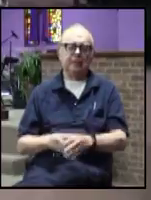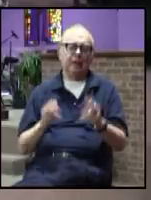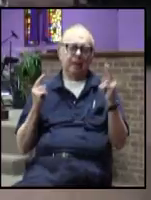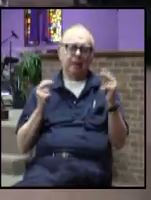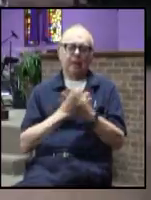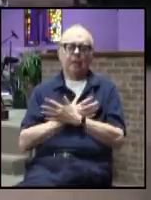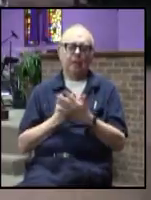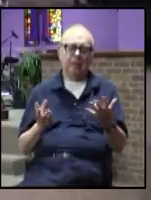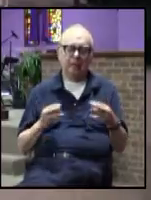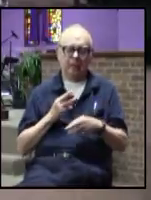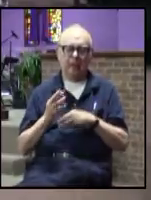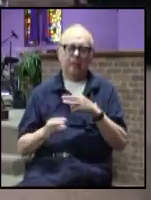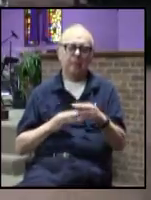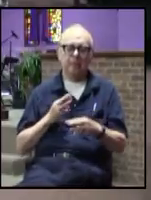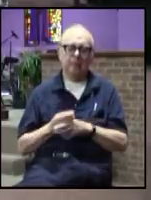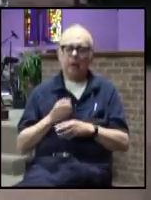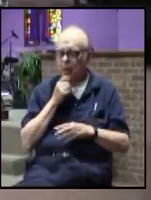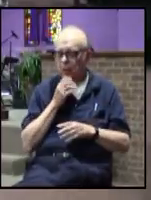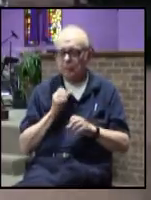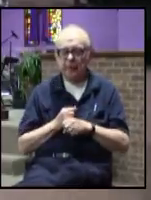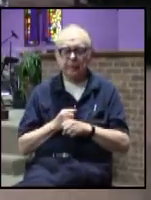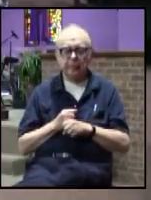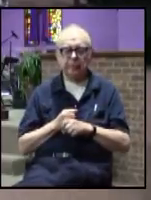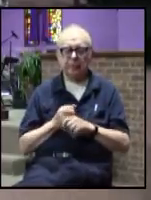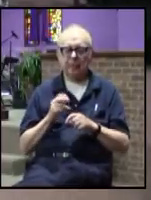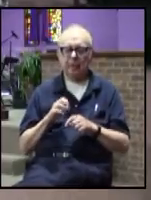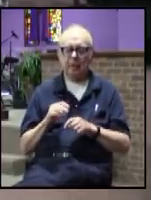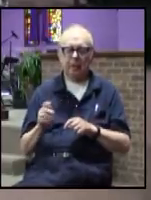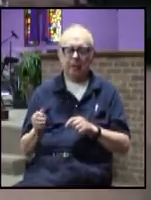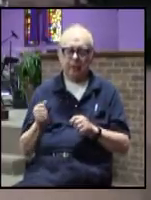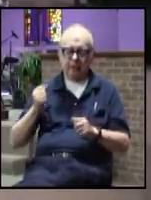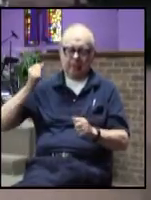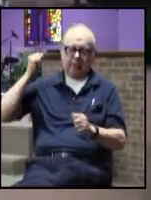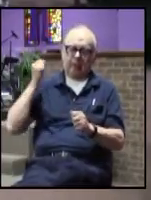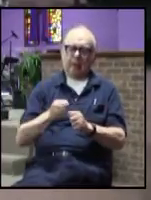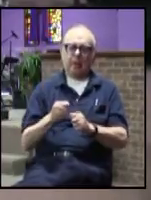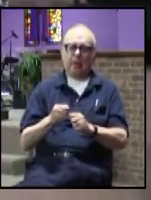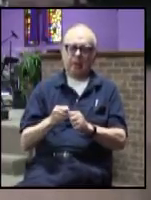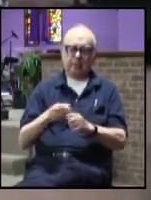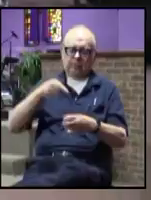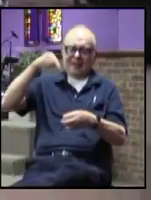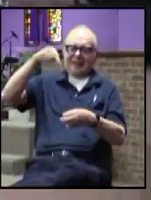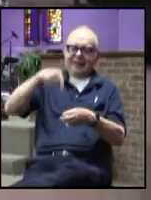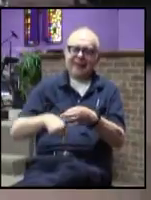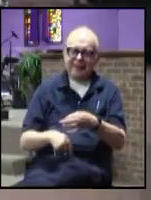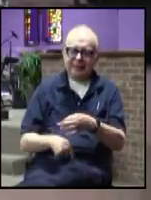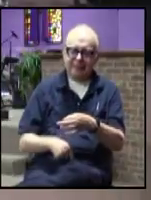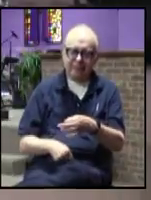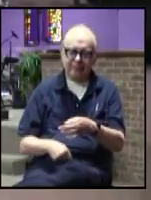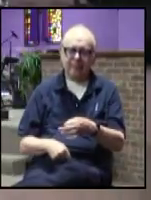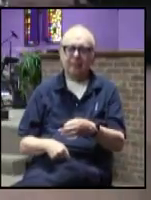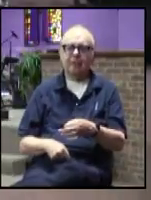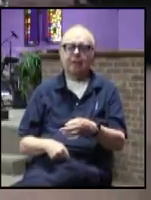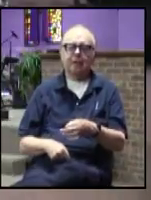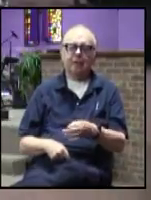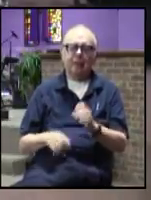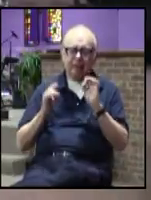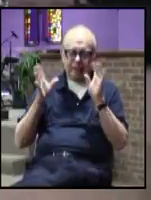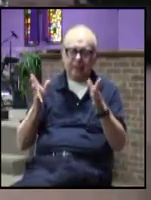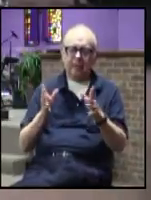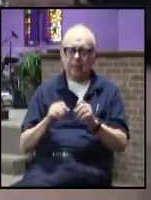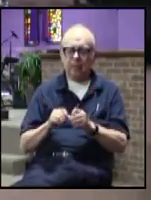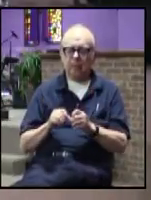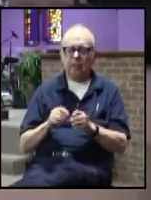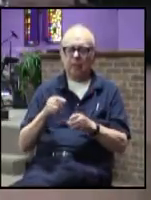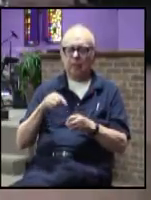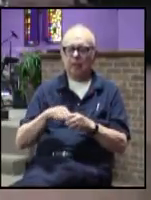That is the worst thing in the world, and whoever made those things. When you hit a nail, it's supposed to go in. I